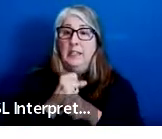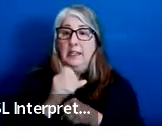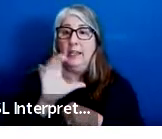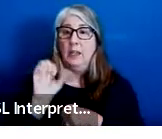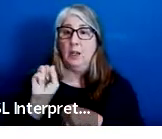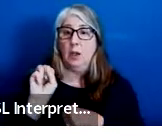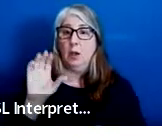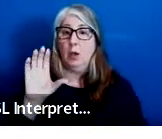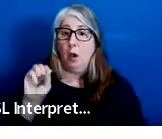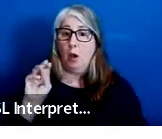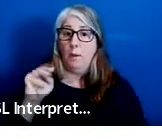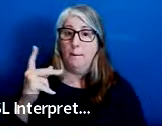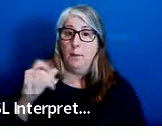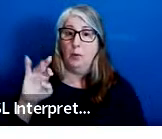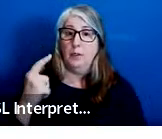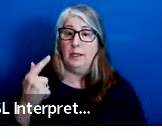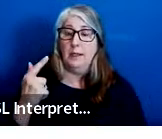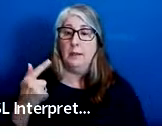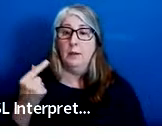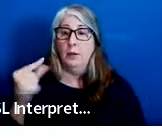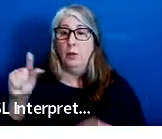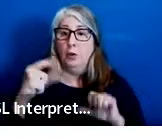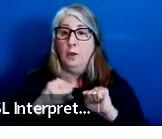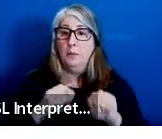so it's a municipality-based question.